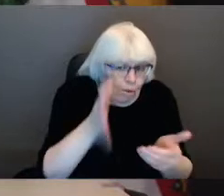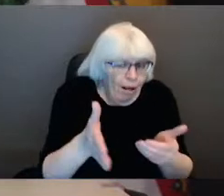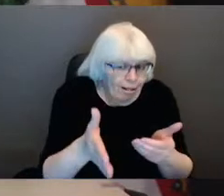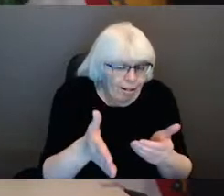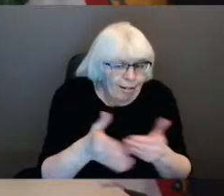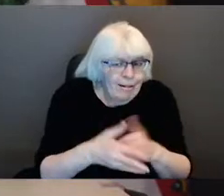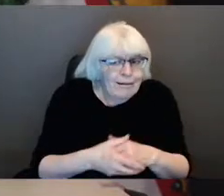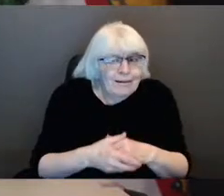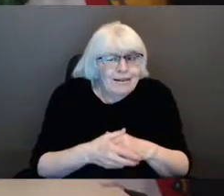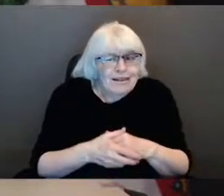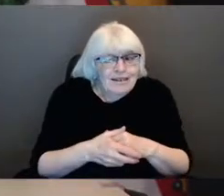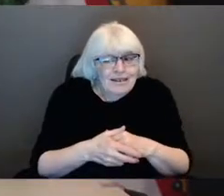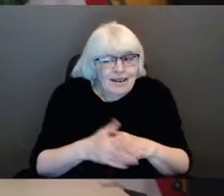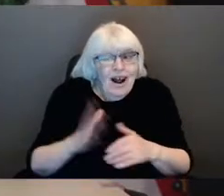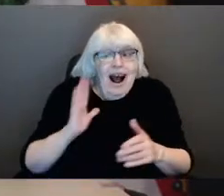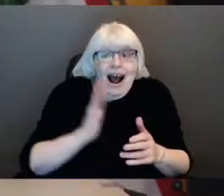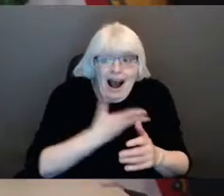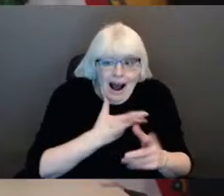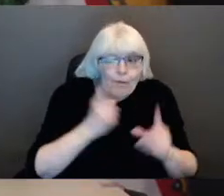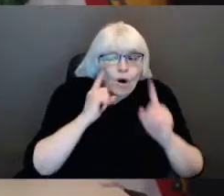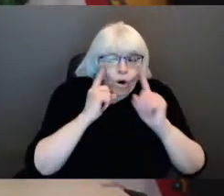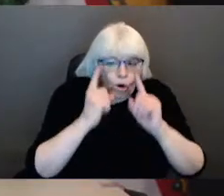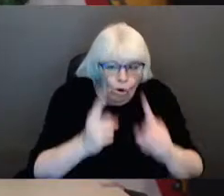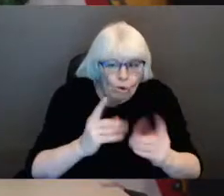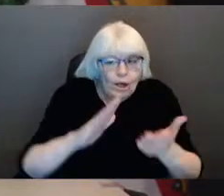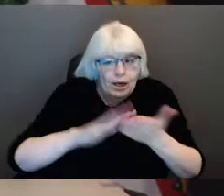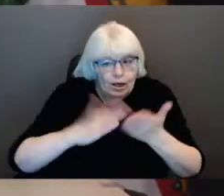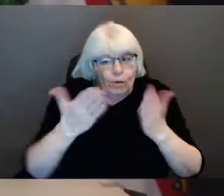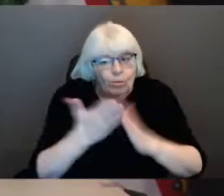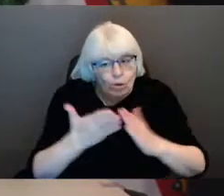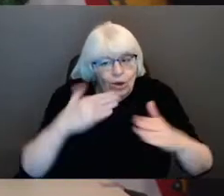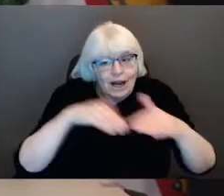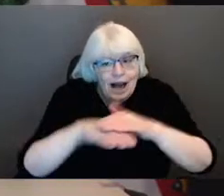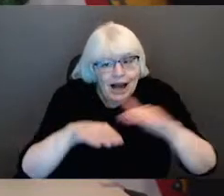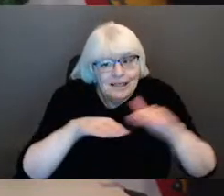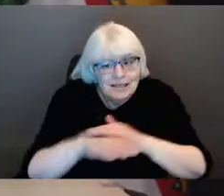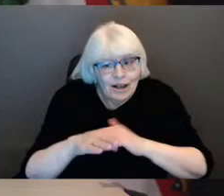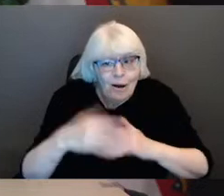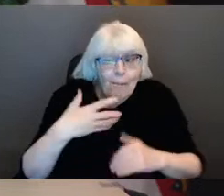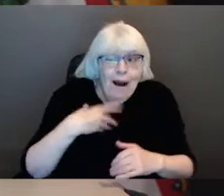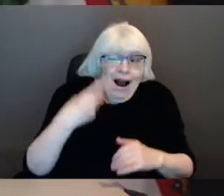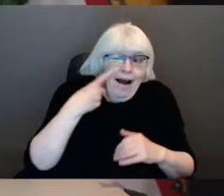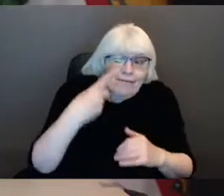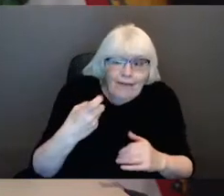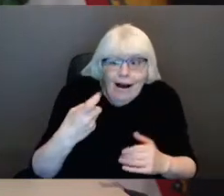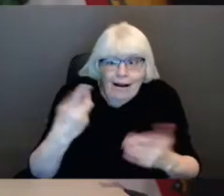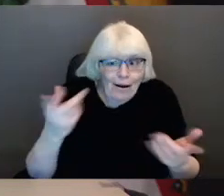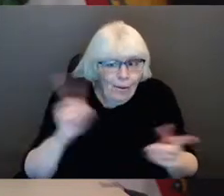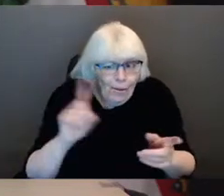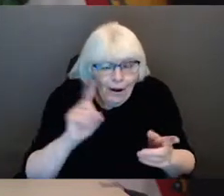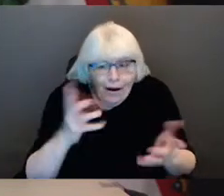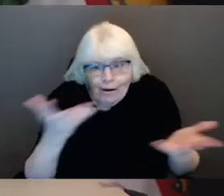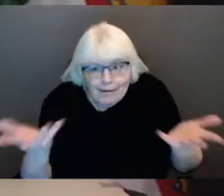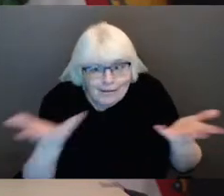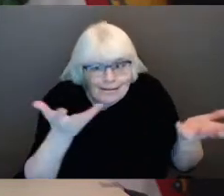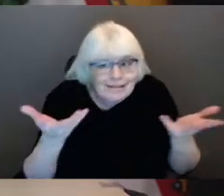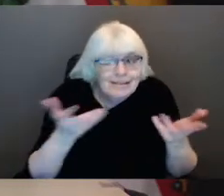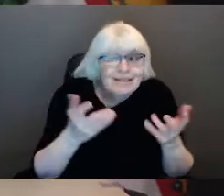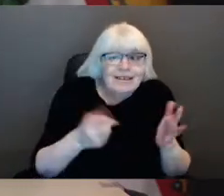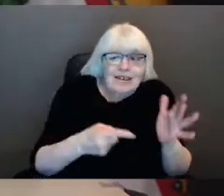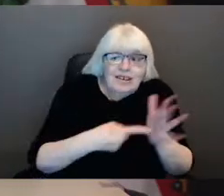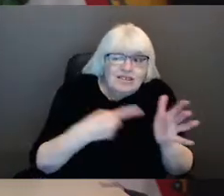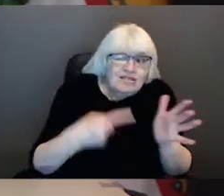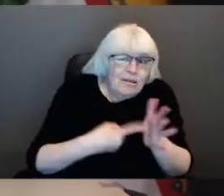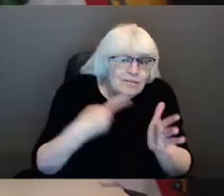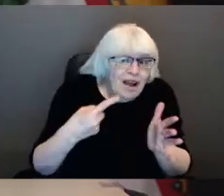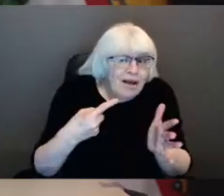to community. I have no doubt growing up in where I grew up, sometimes it's not, although Georgetown is close